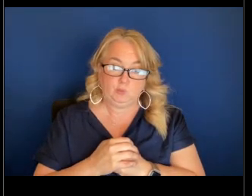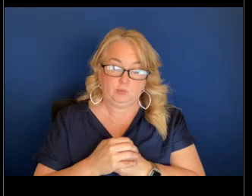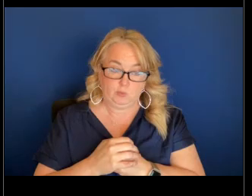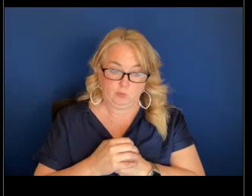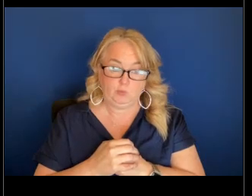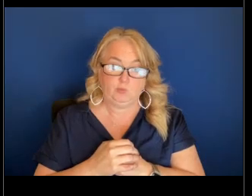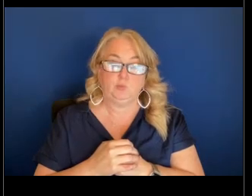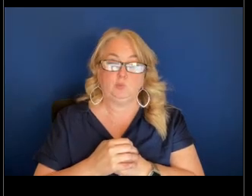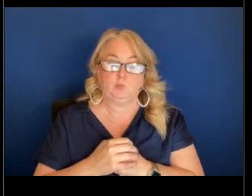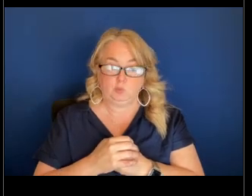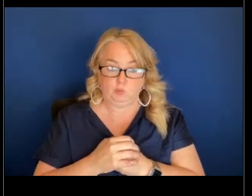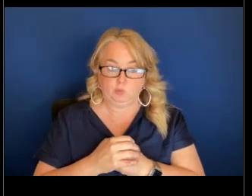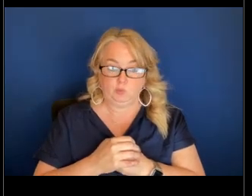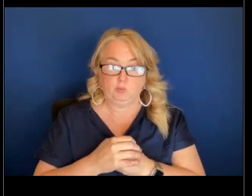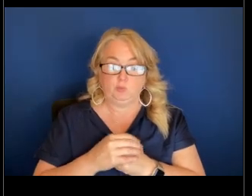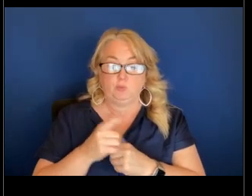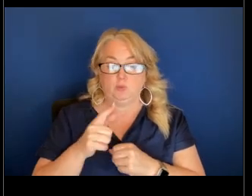Resident parking.